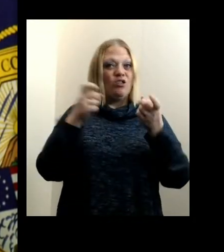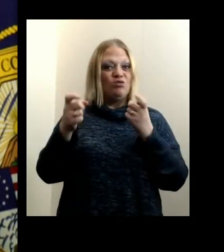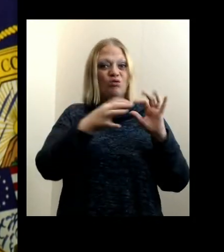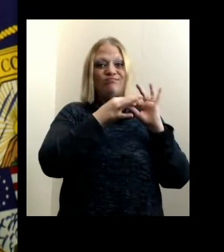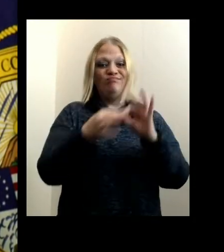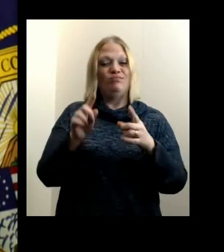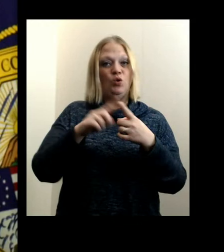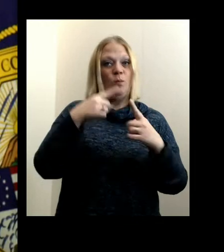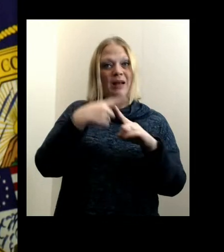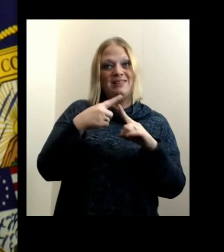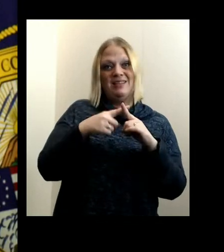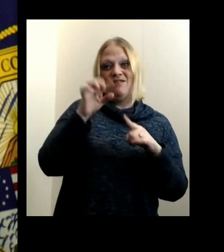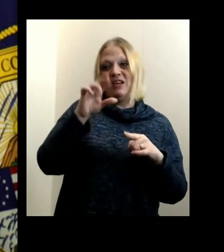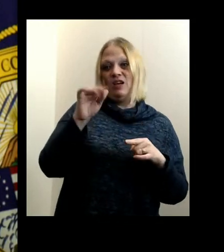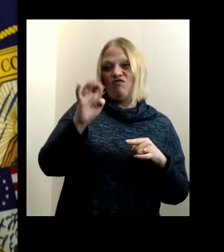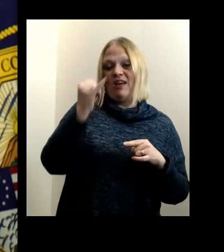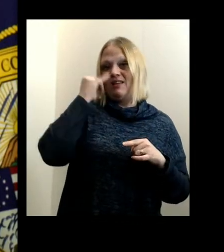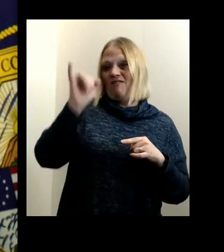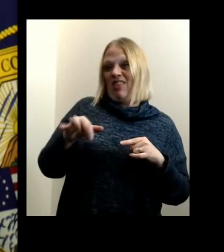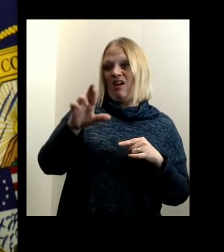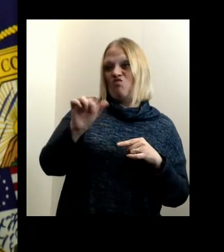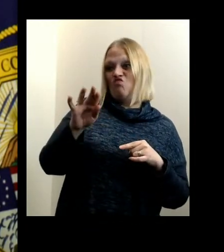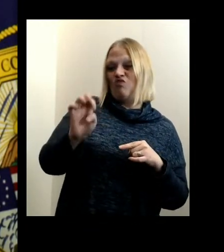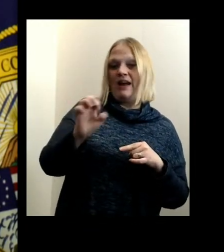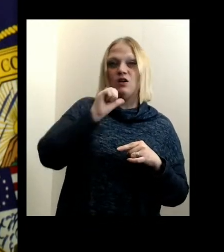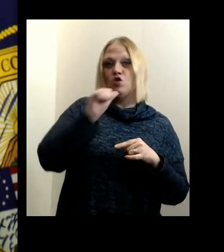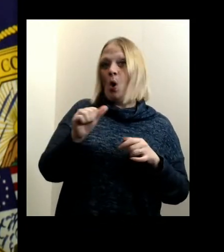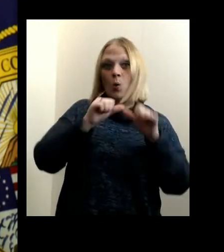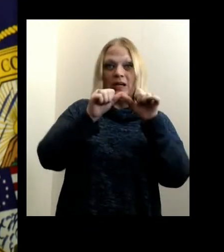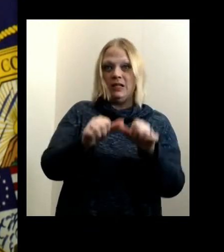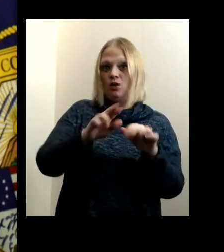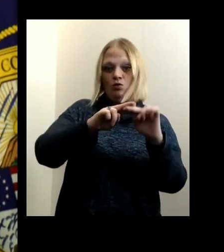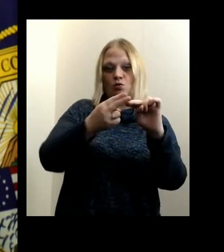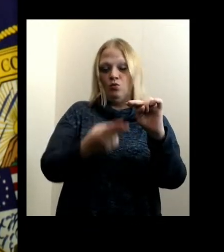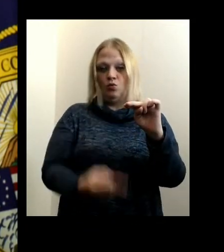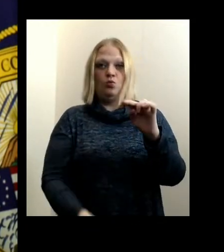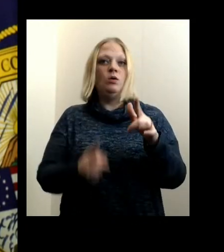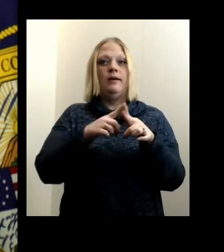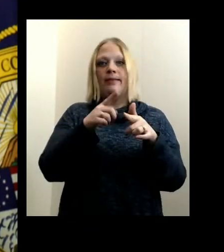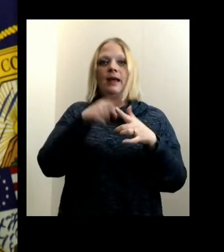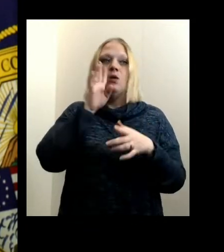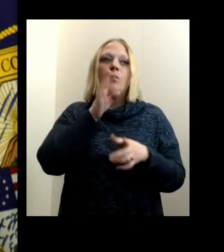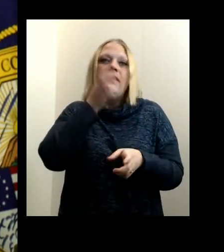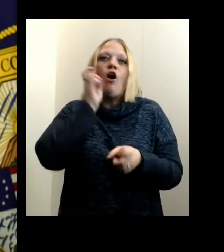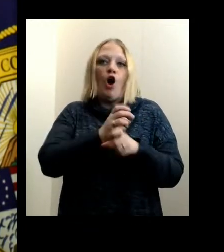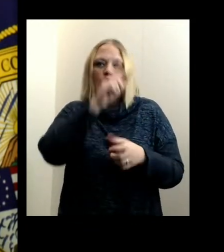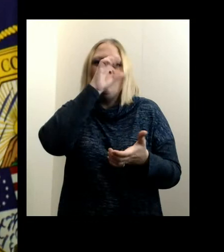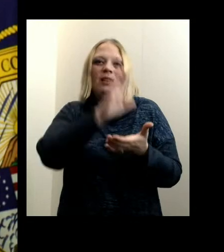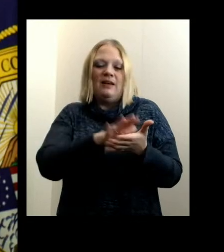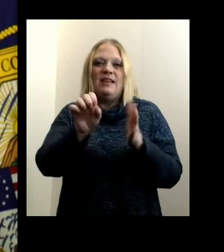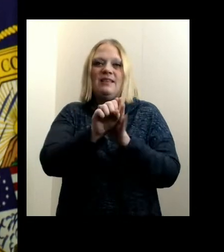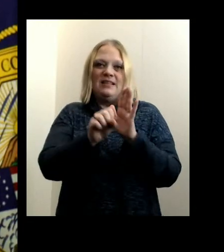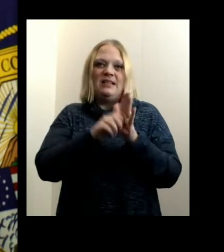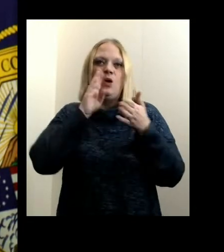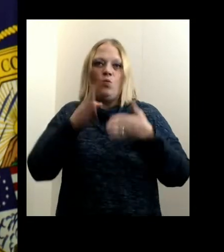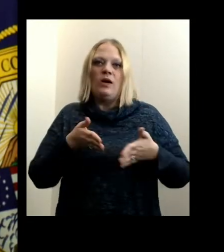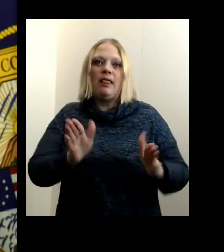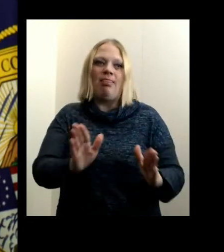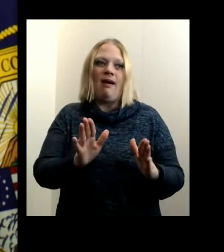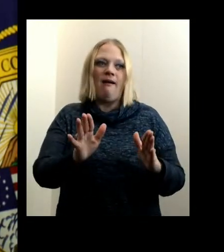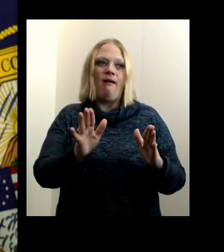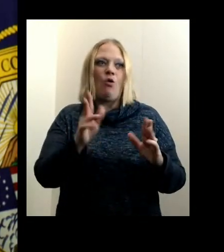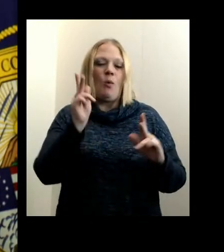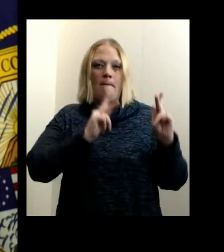the positivity rates. And if our positivity rates don't continue to go down, I find it hard to believe that the state would allow fans in the stands in